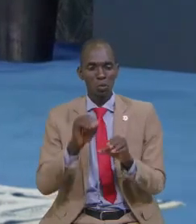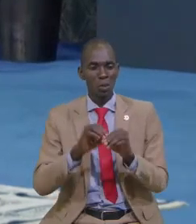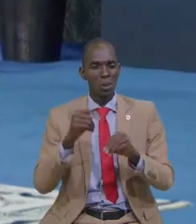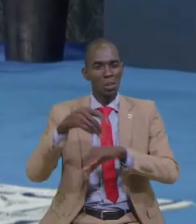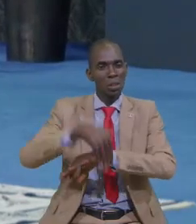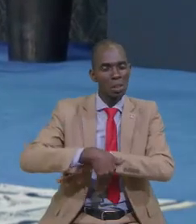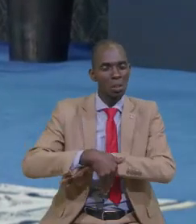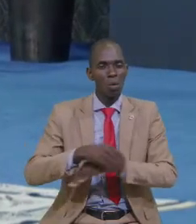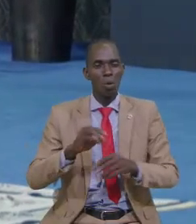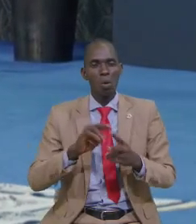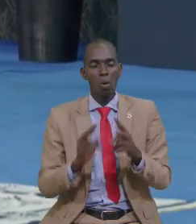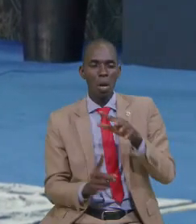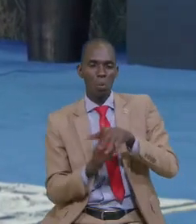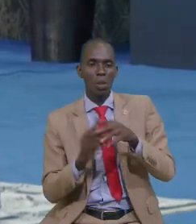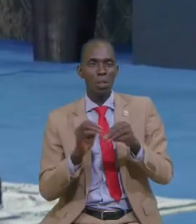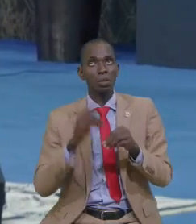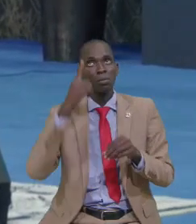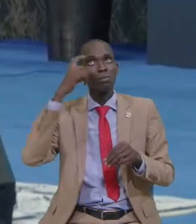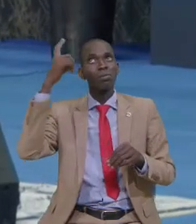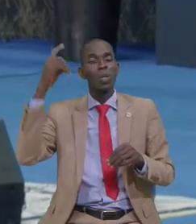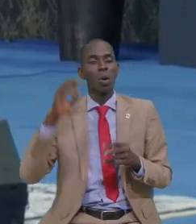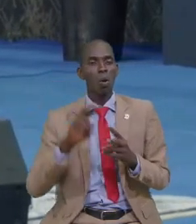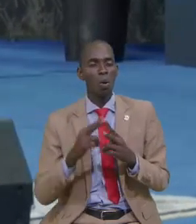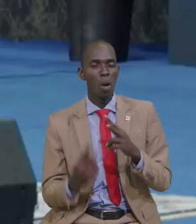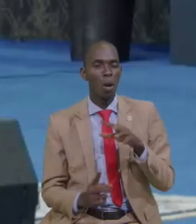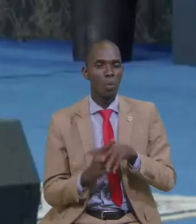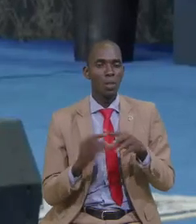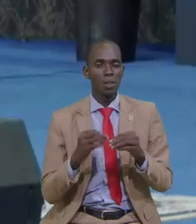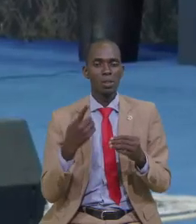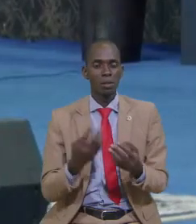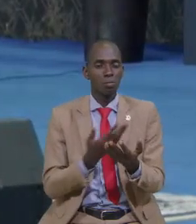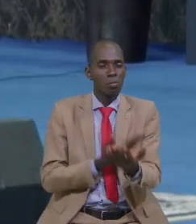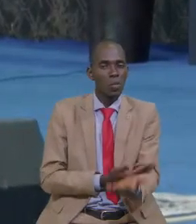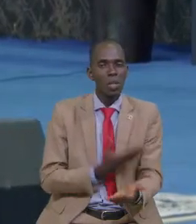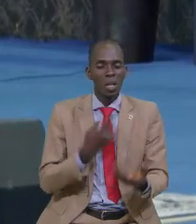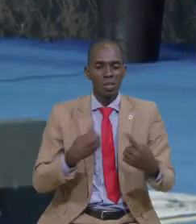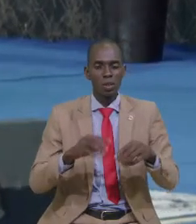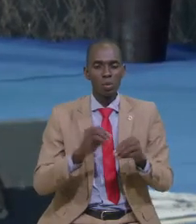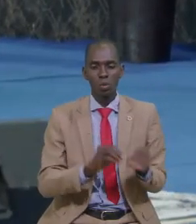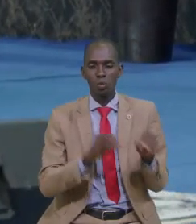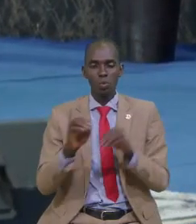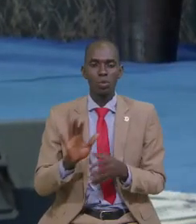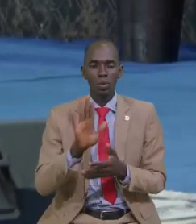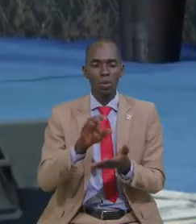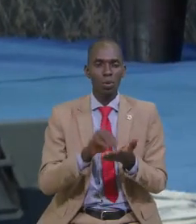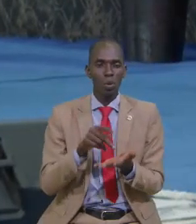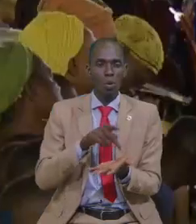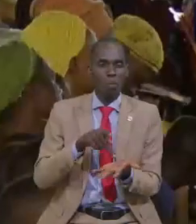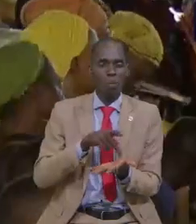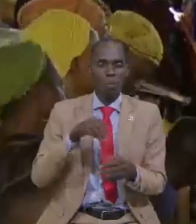they come in the day, and they try to put their poison in us. They're